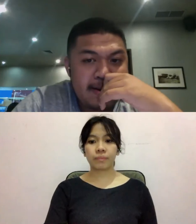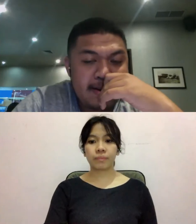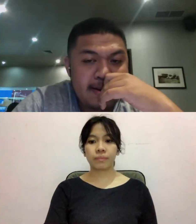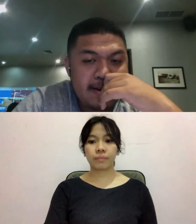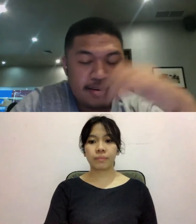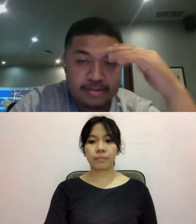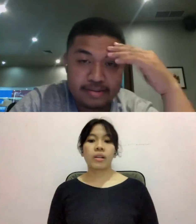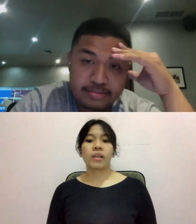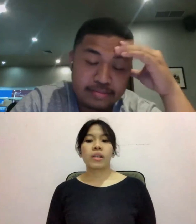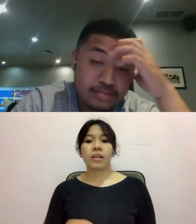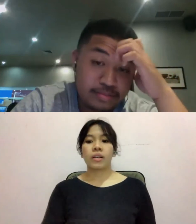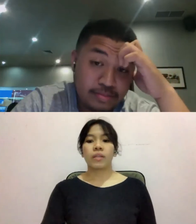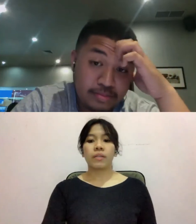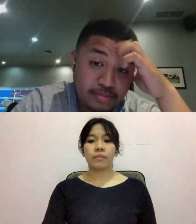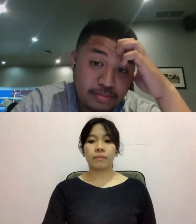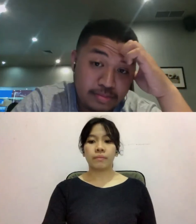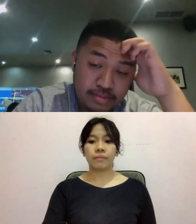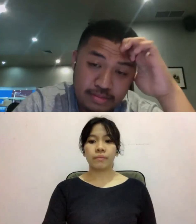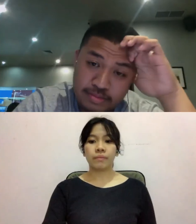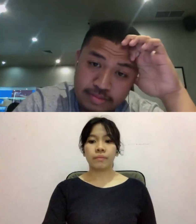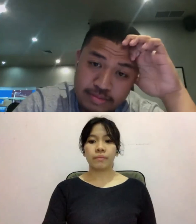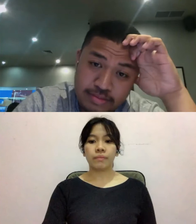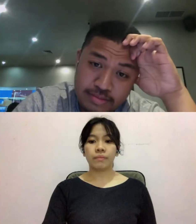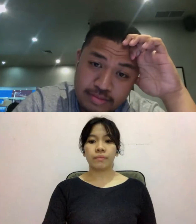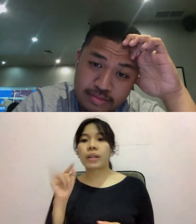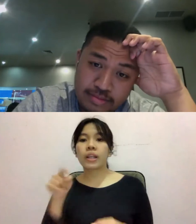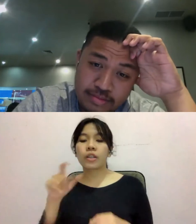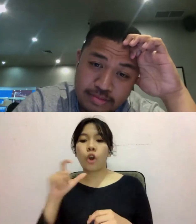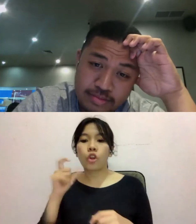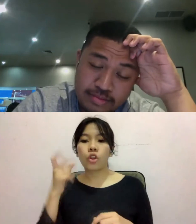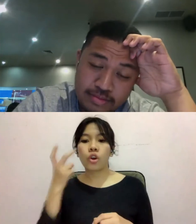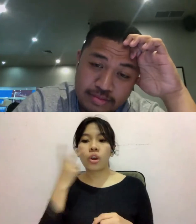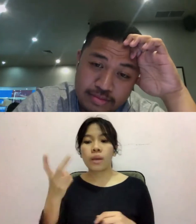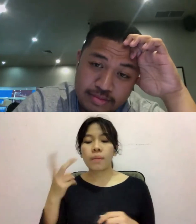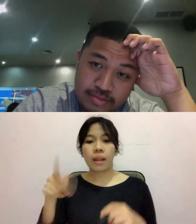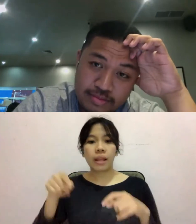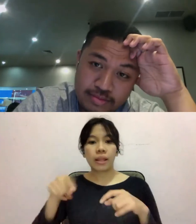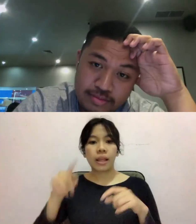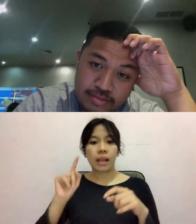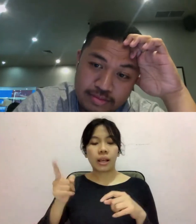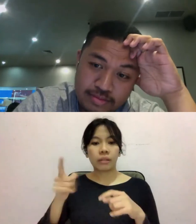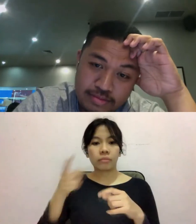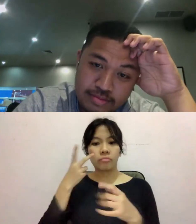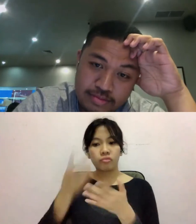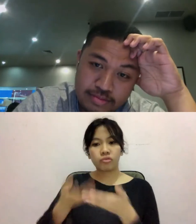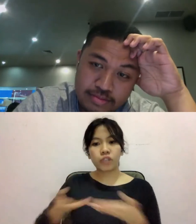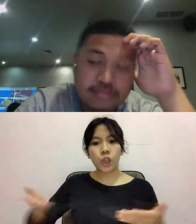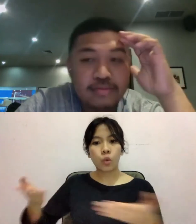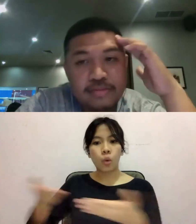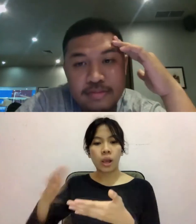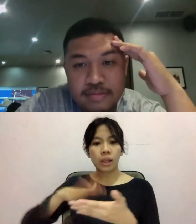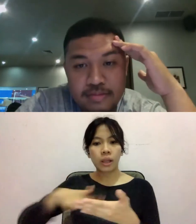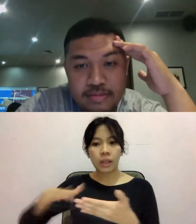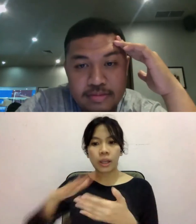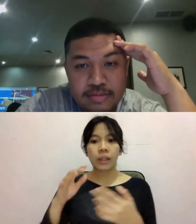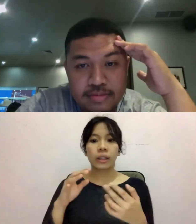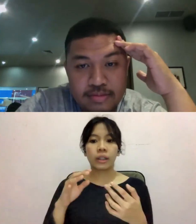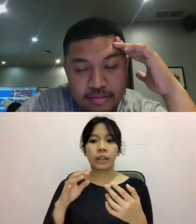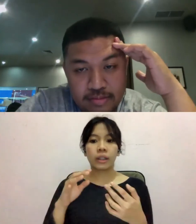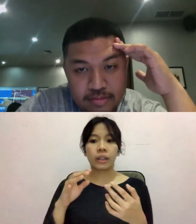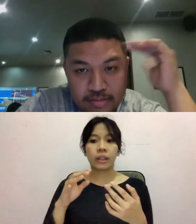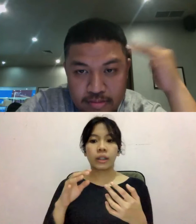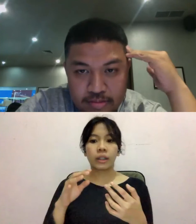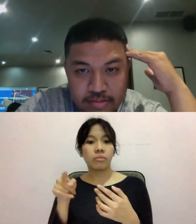our bodily system and also our reproductive system in general. And the second one will be the